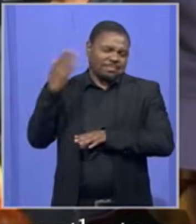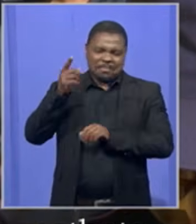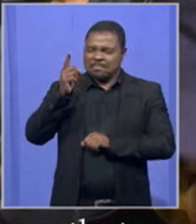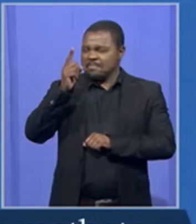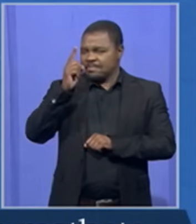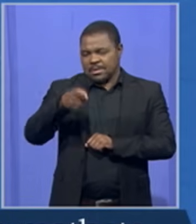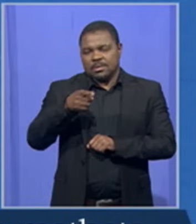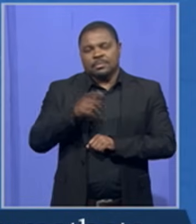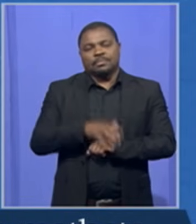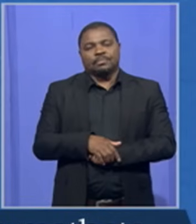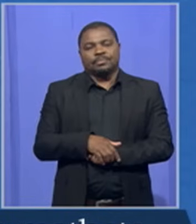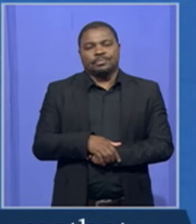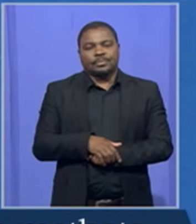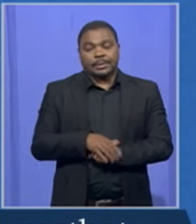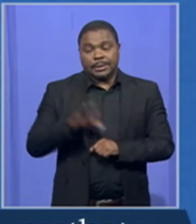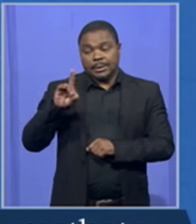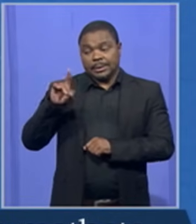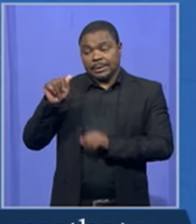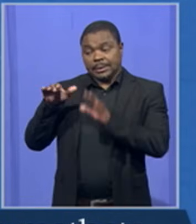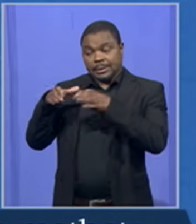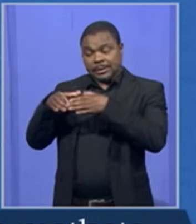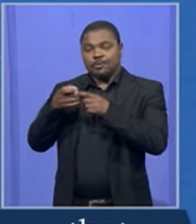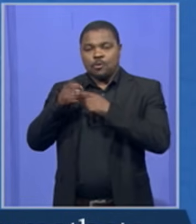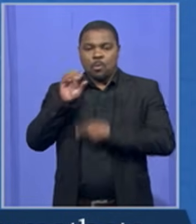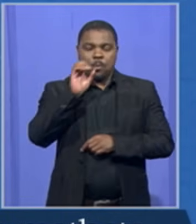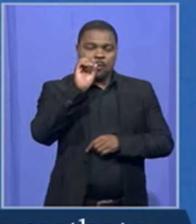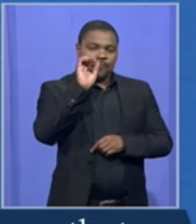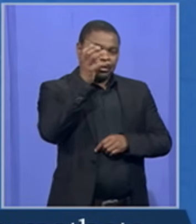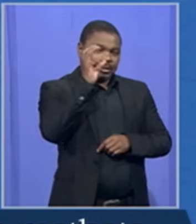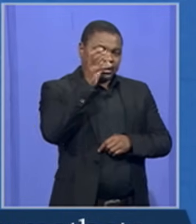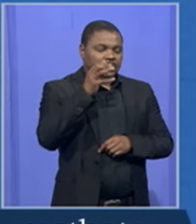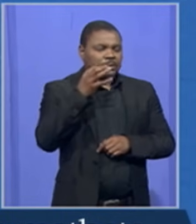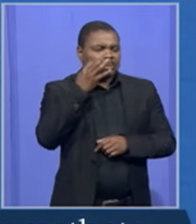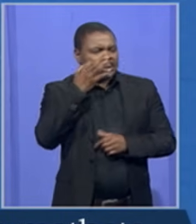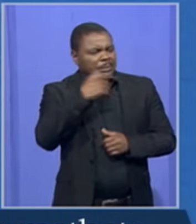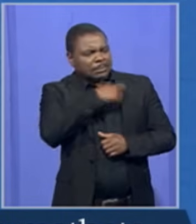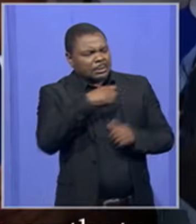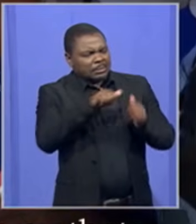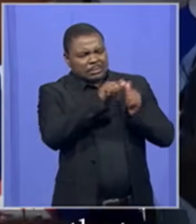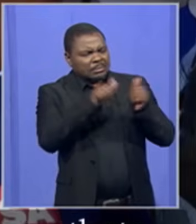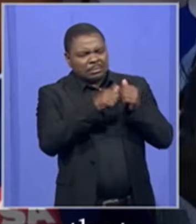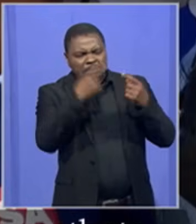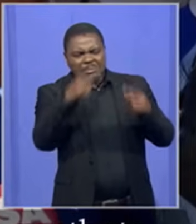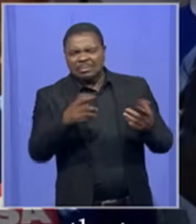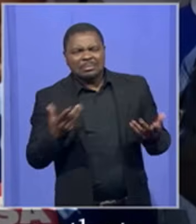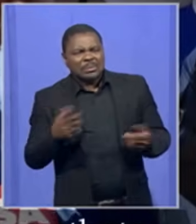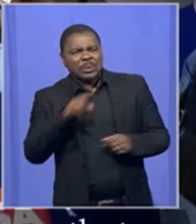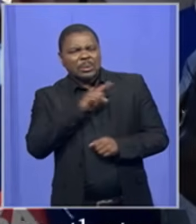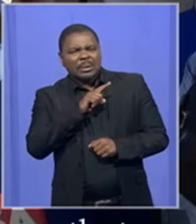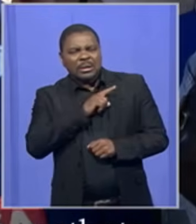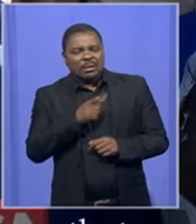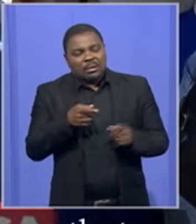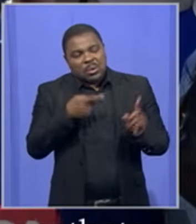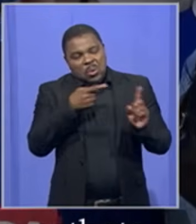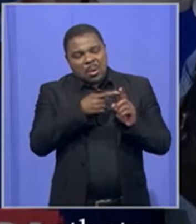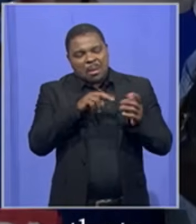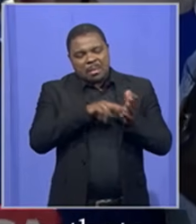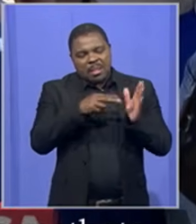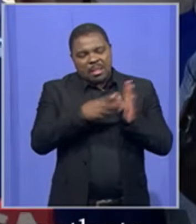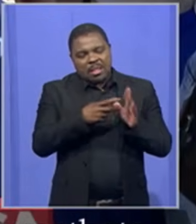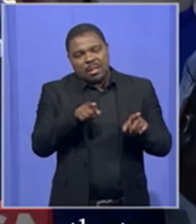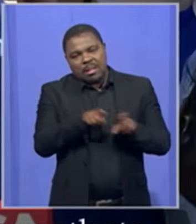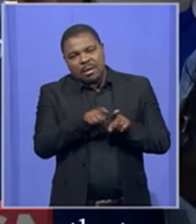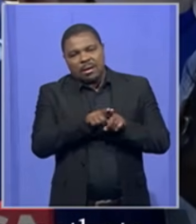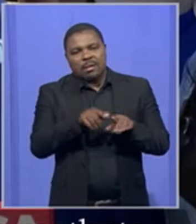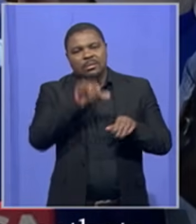and that will do. Khabagare DA ka kwa Free State e khadile loeto la ga motlatsa mo presidente ka gore seo ke laano le le diretsweng go